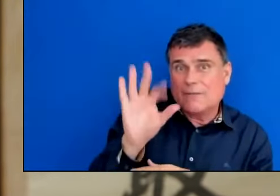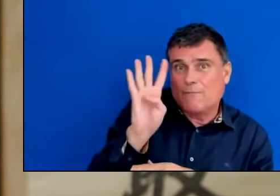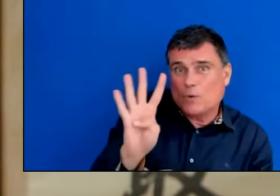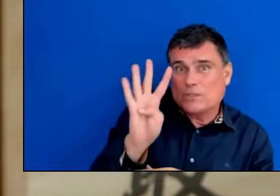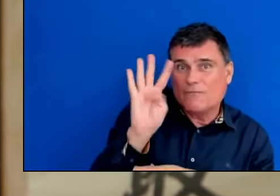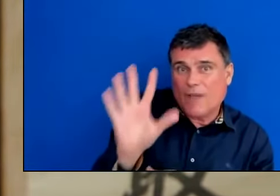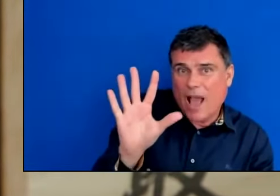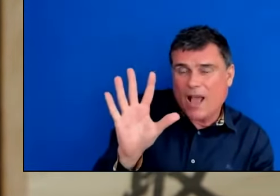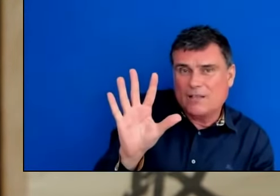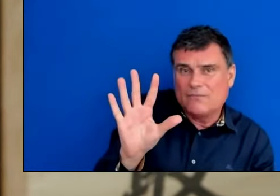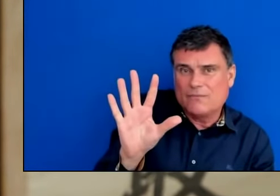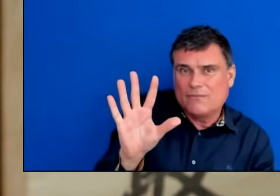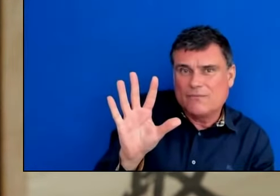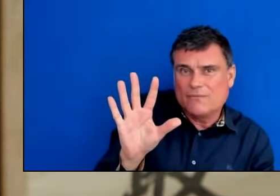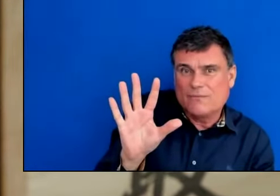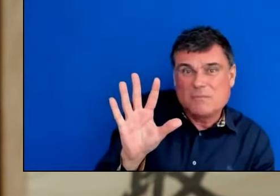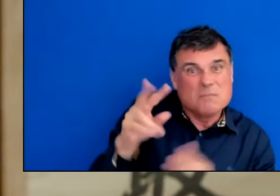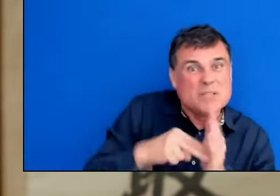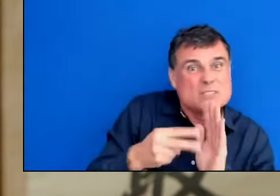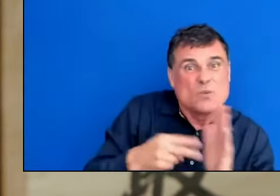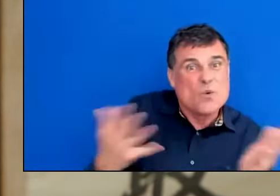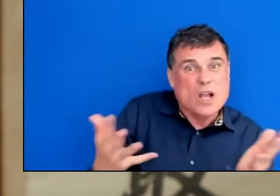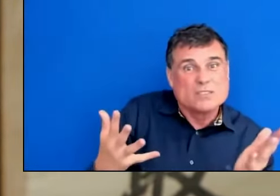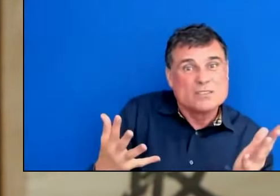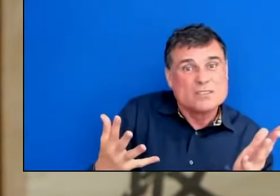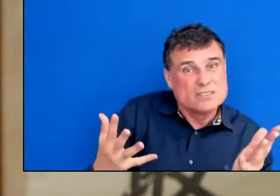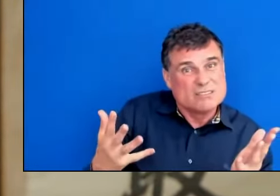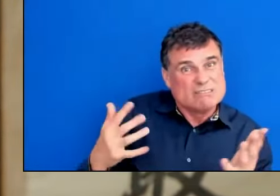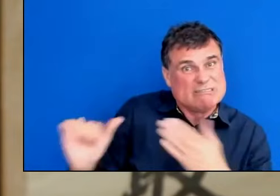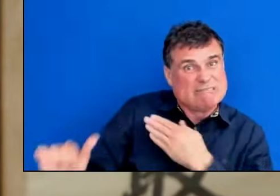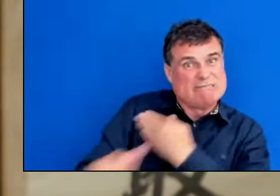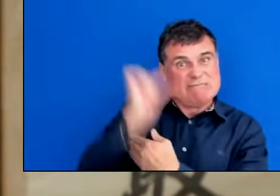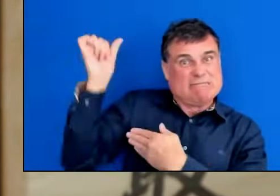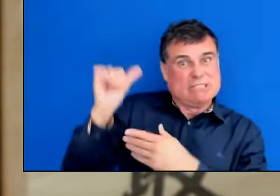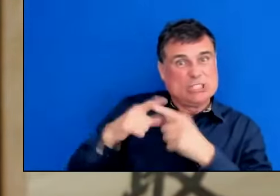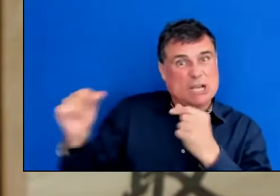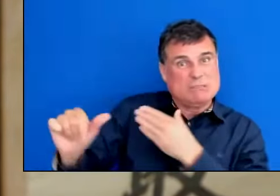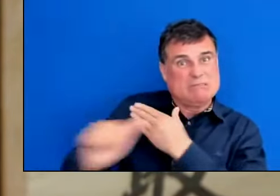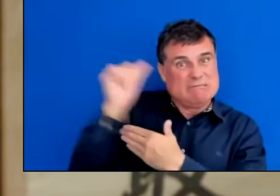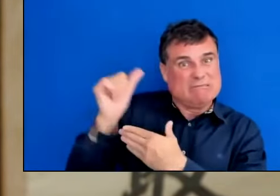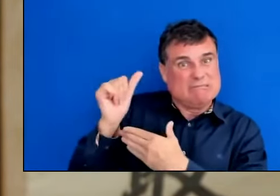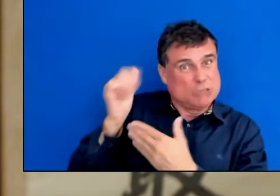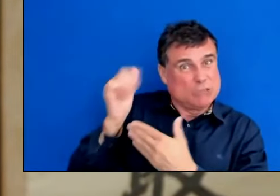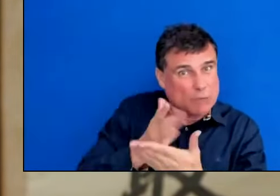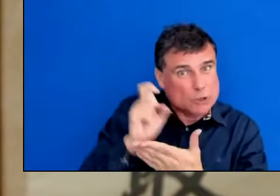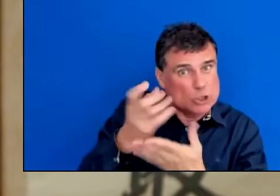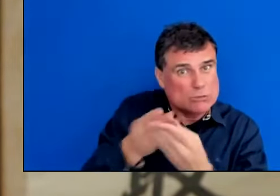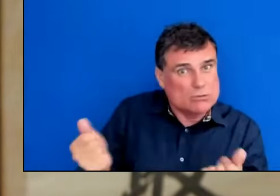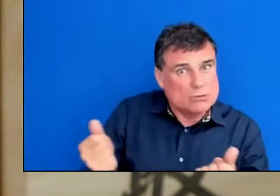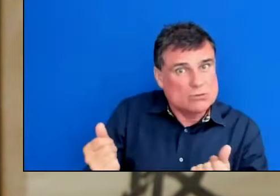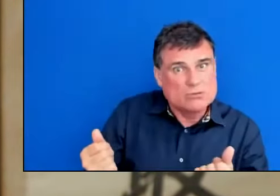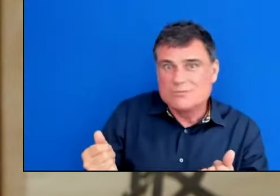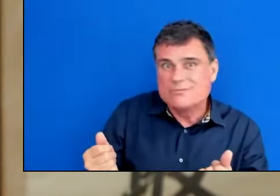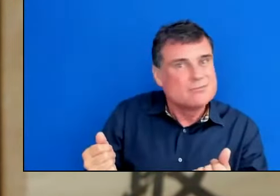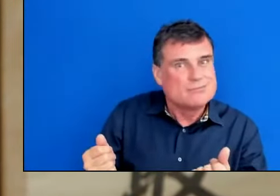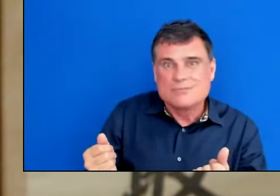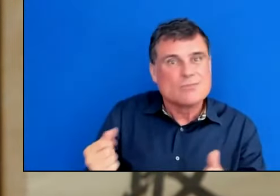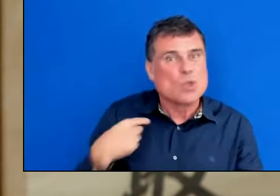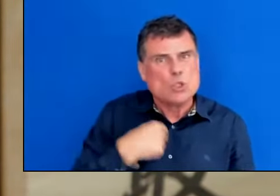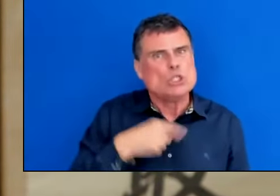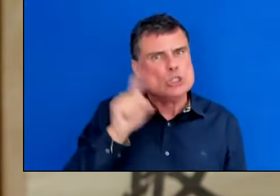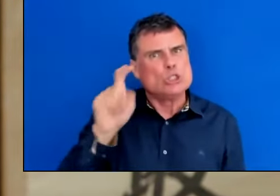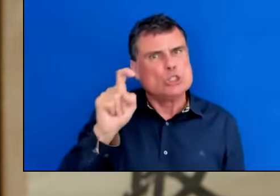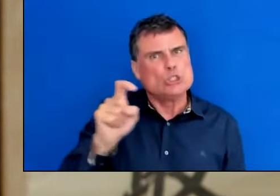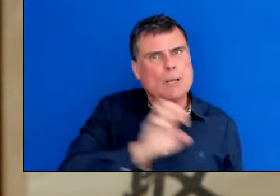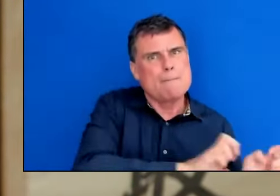that, the so-called security risk also ended, and the Japanese Canadians should have